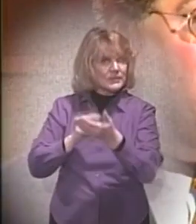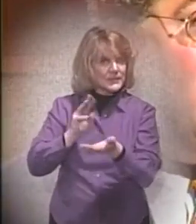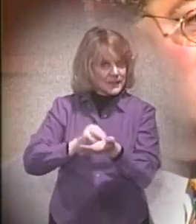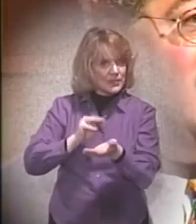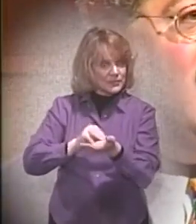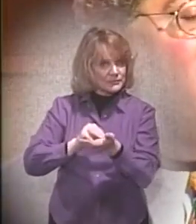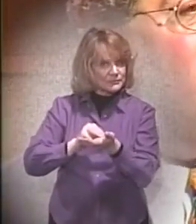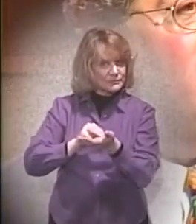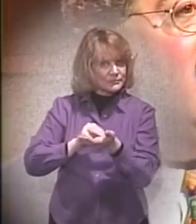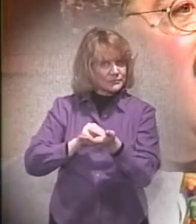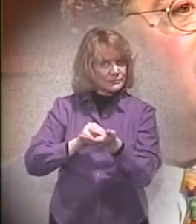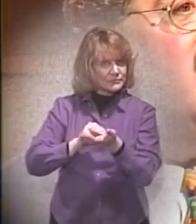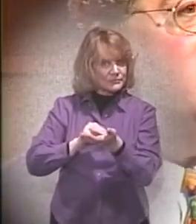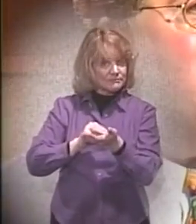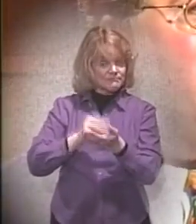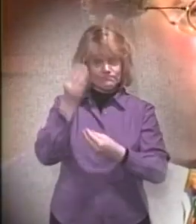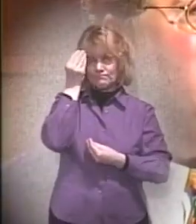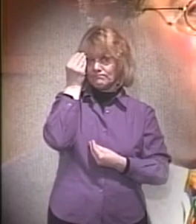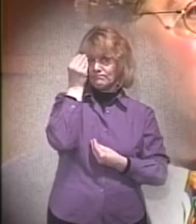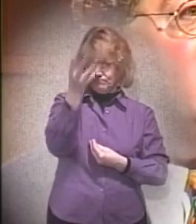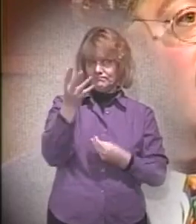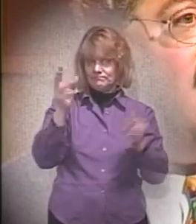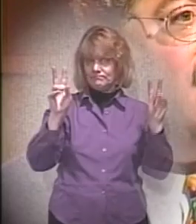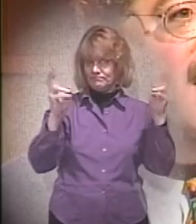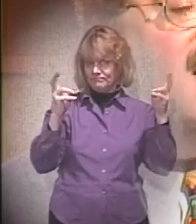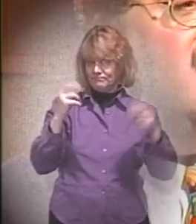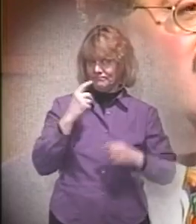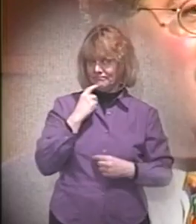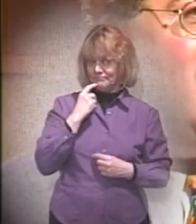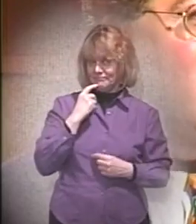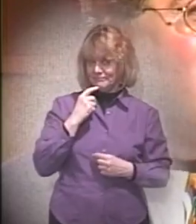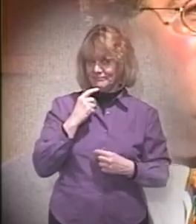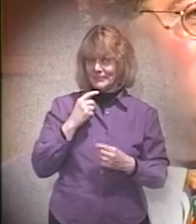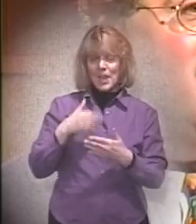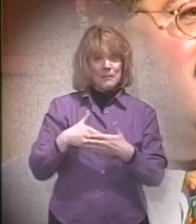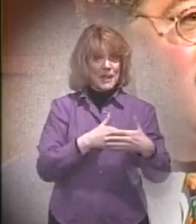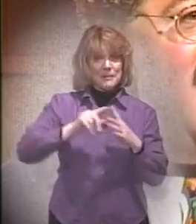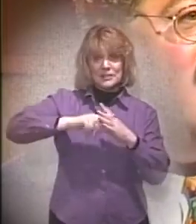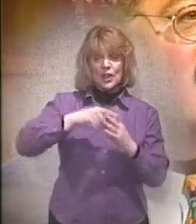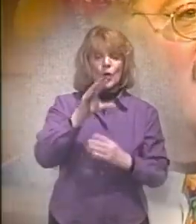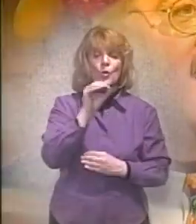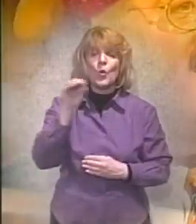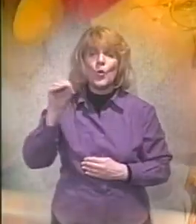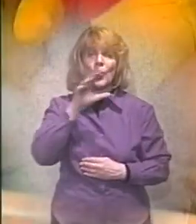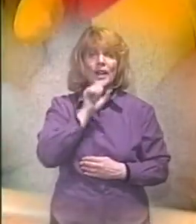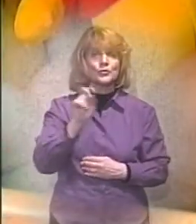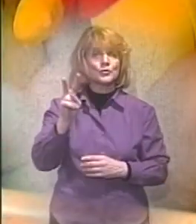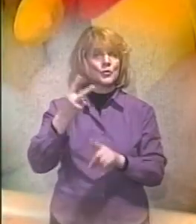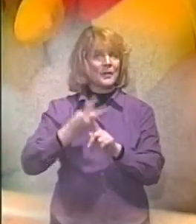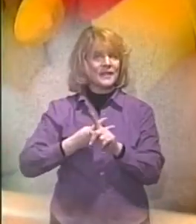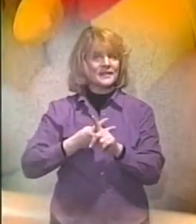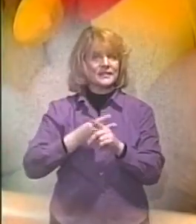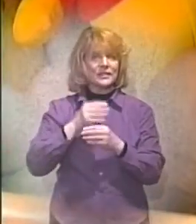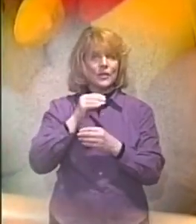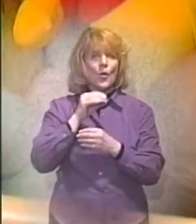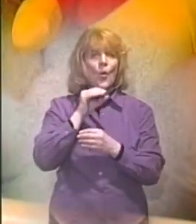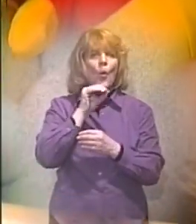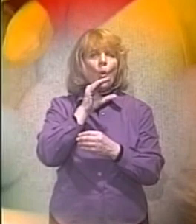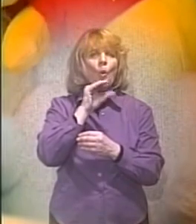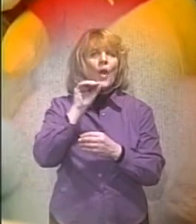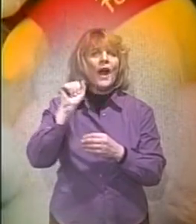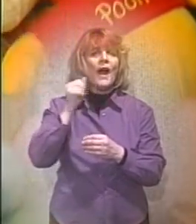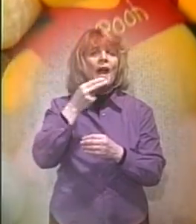of sound production, even early on, we expect babies to begin to coo starting at around 2 months of age. That's an open mouth sound, sort of